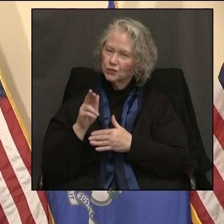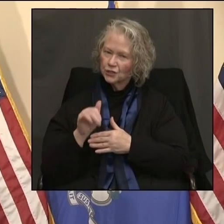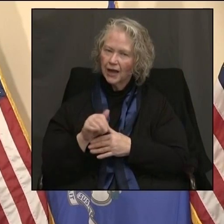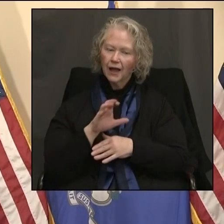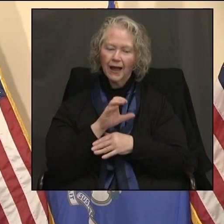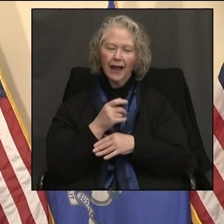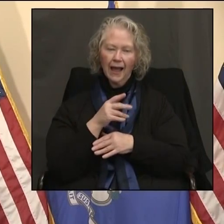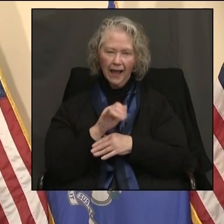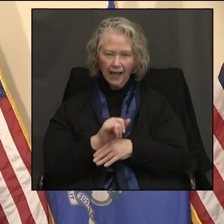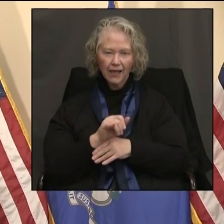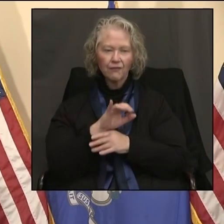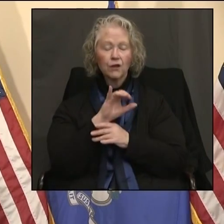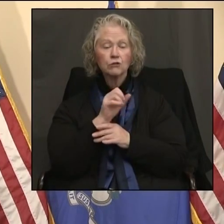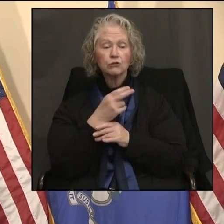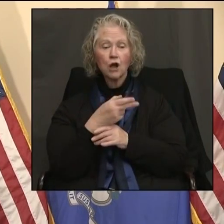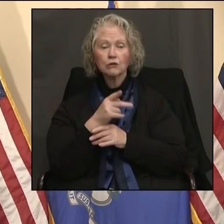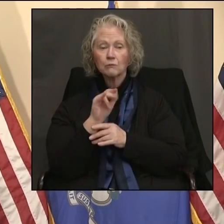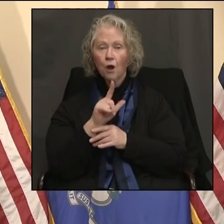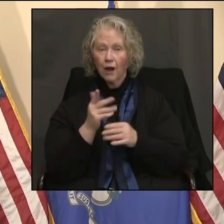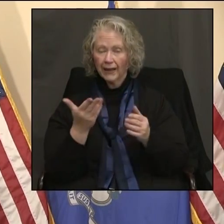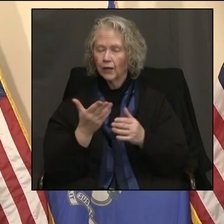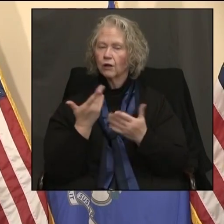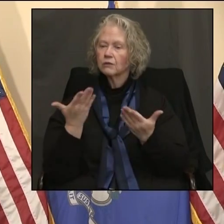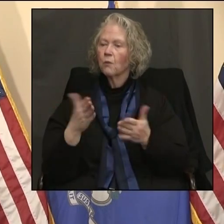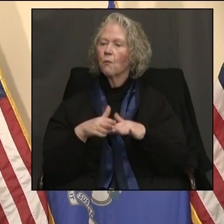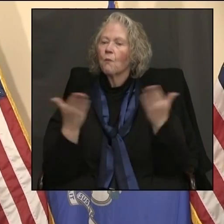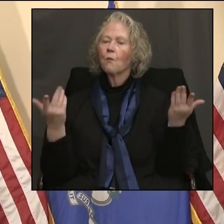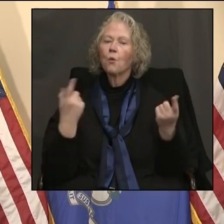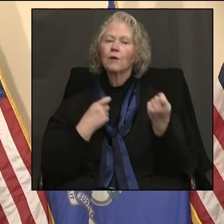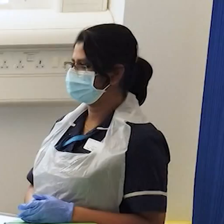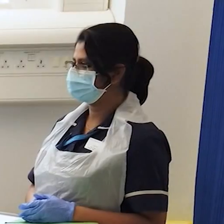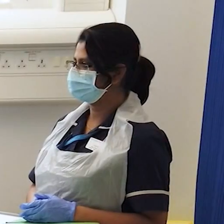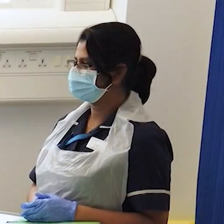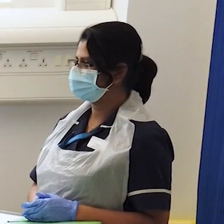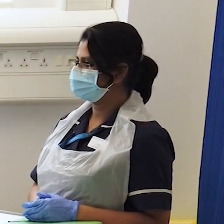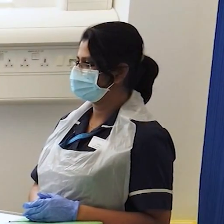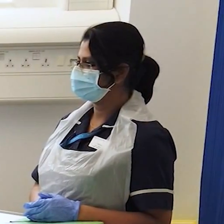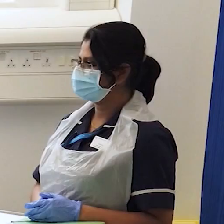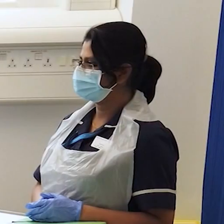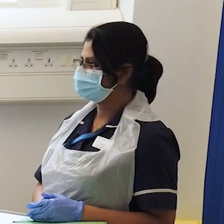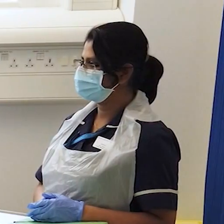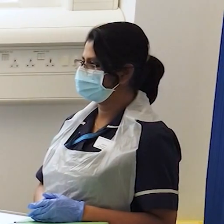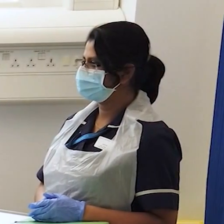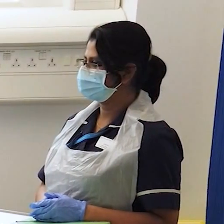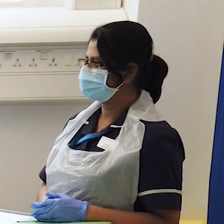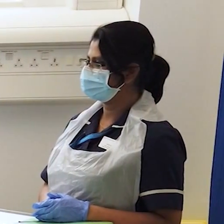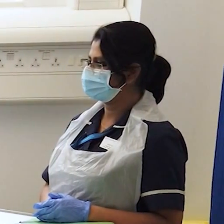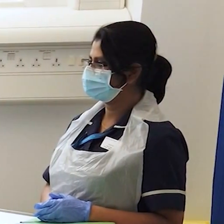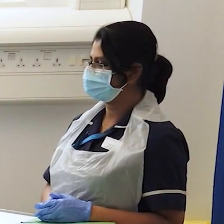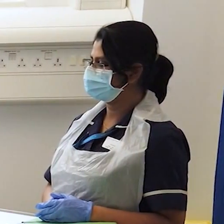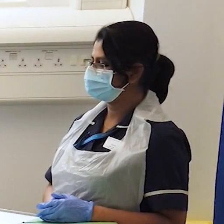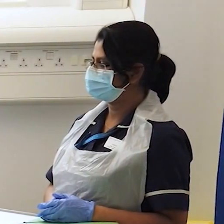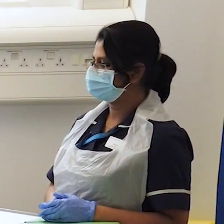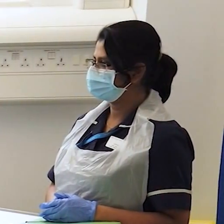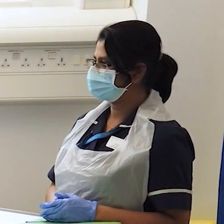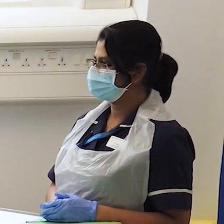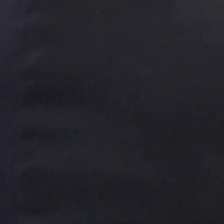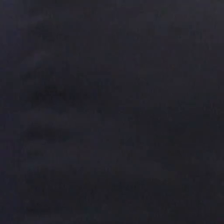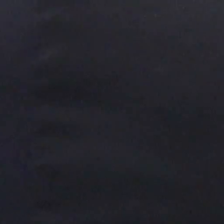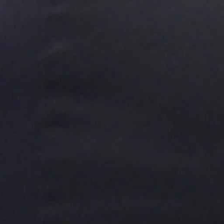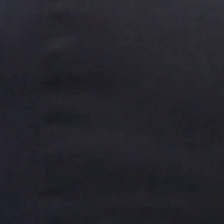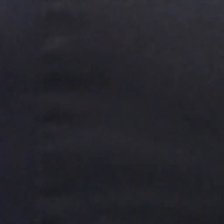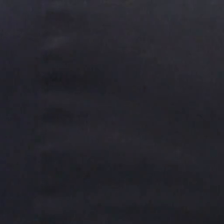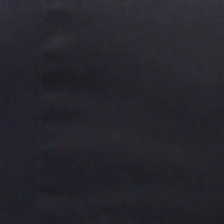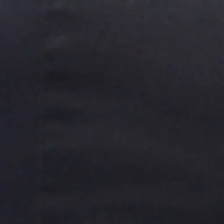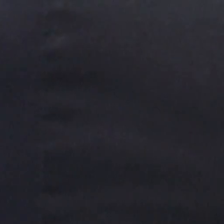and his staff caution that come April 1st, it will be a rush out of the gate. Though many in the 16 and up group have already been vaccinated